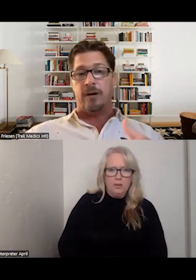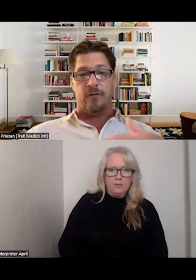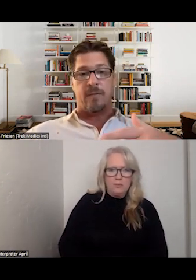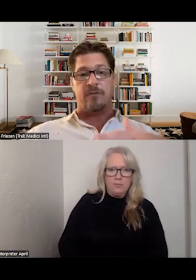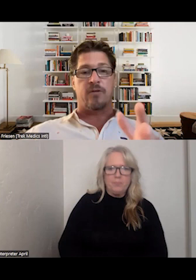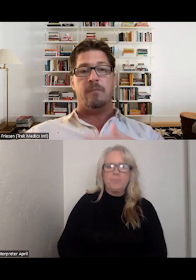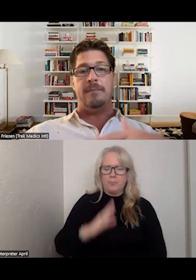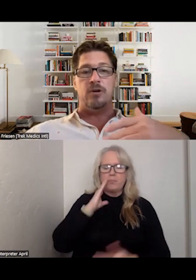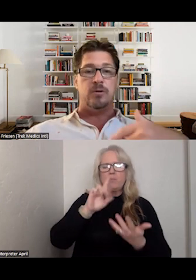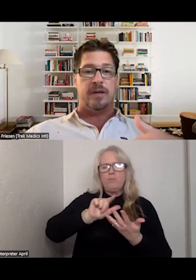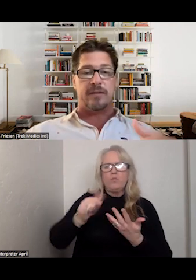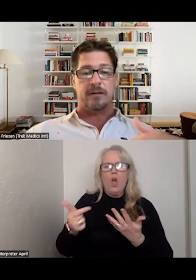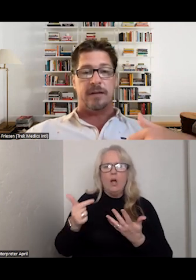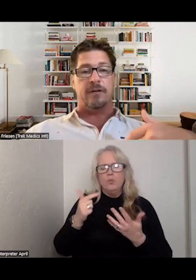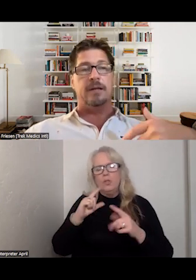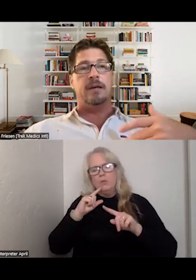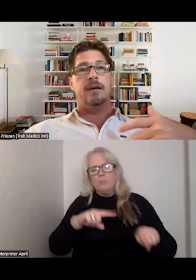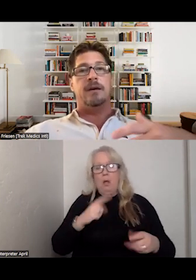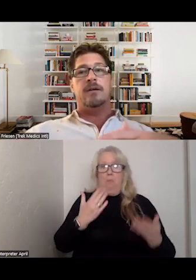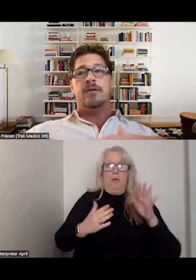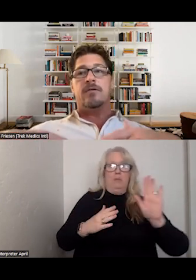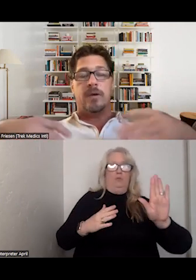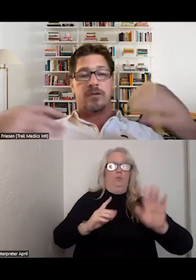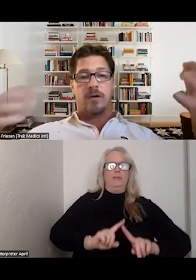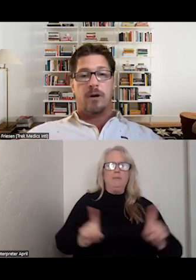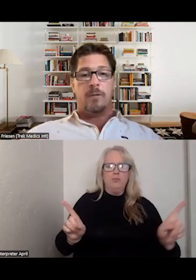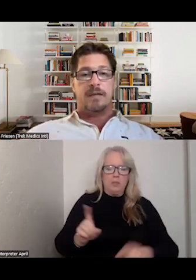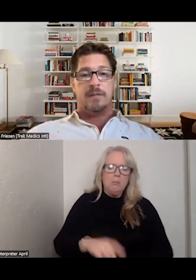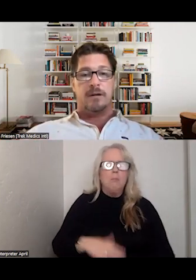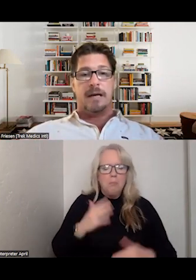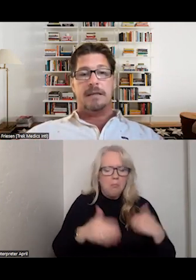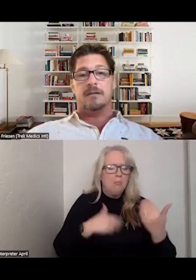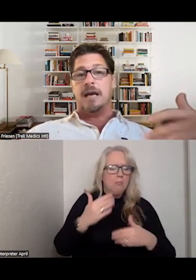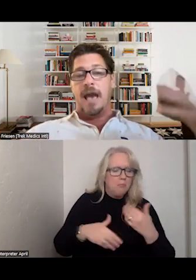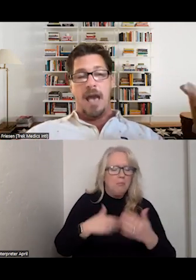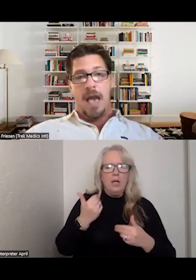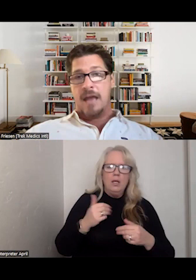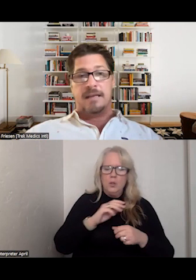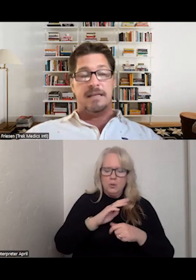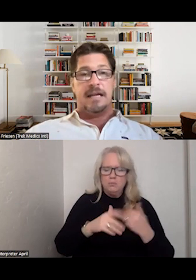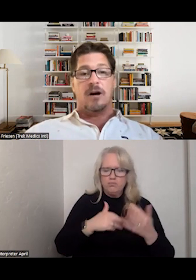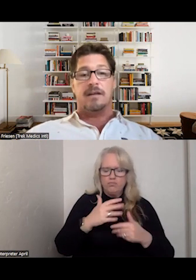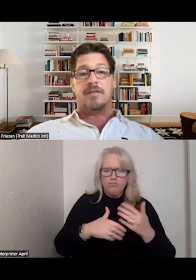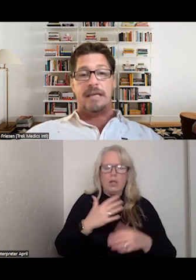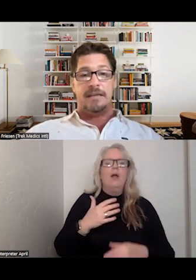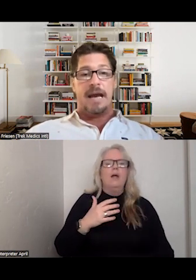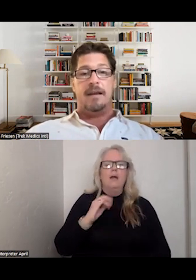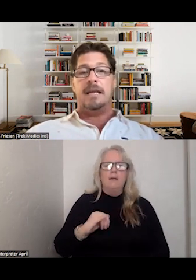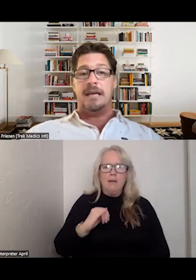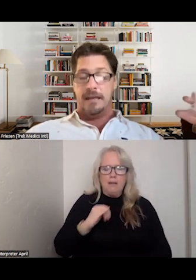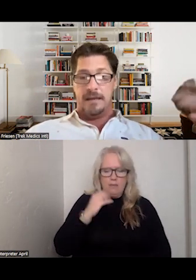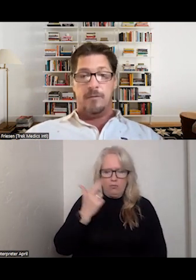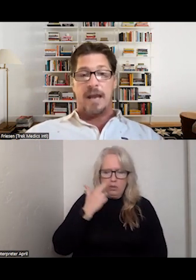an alternative response group, so maybe you do things a little different. So we started working with them little by little, and it didn't take long to see